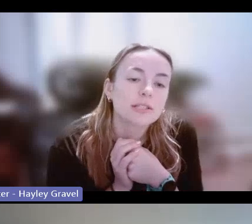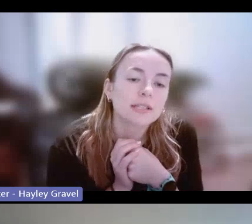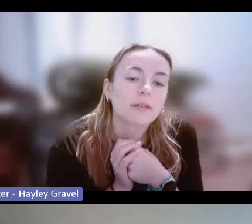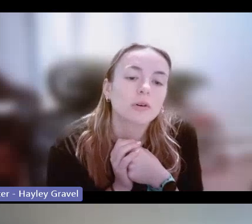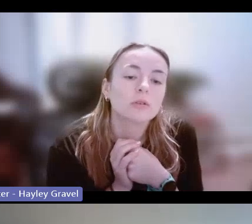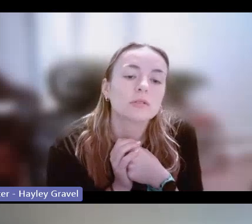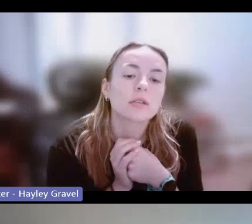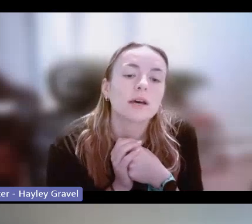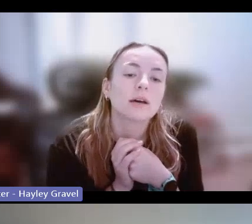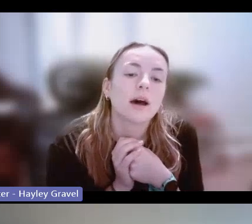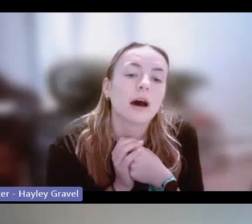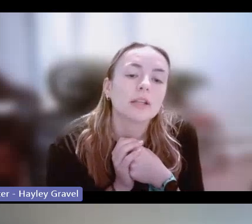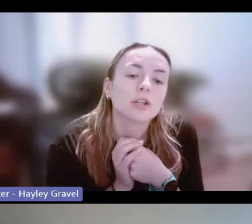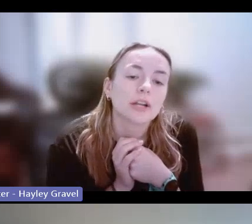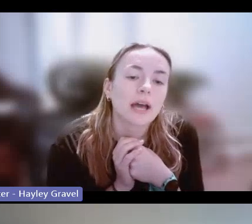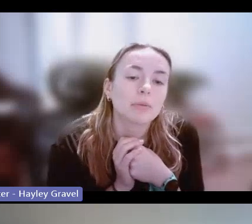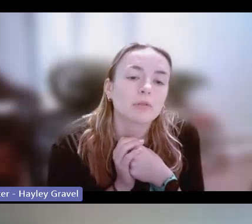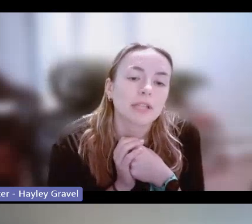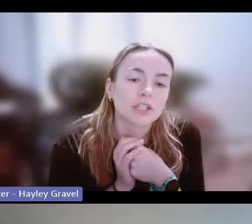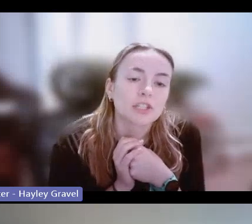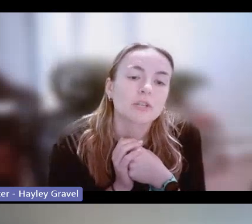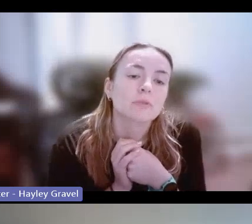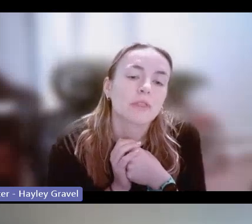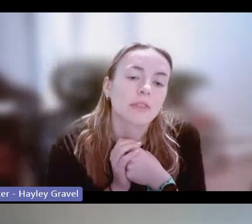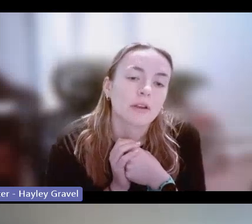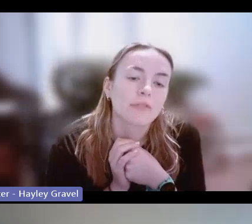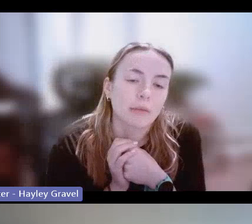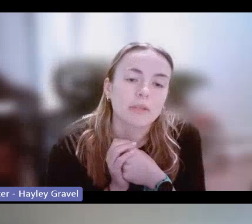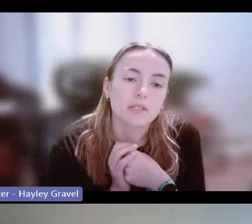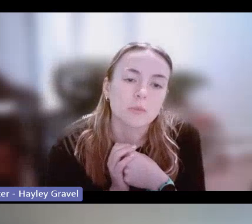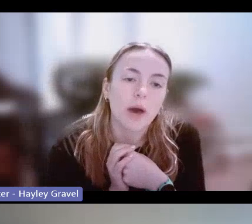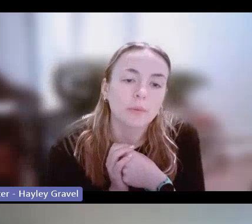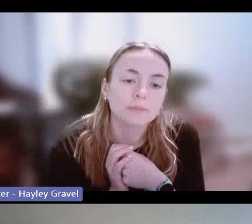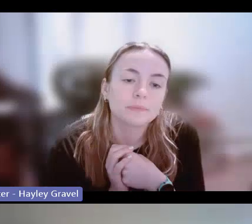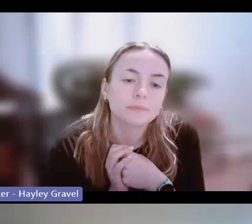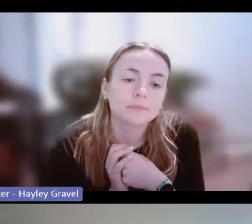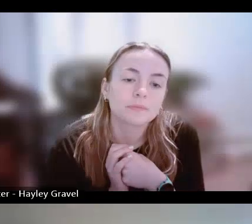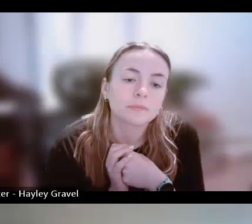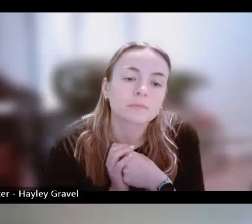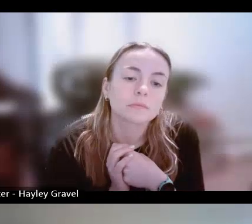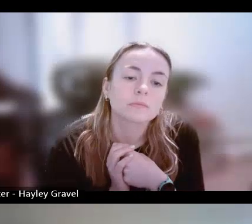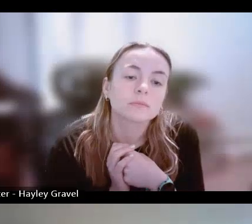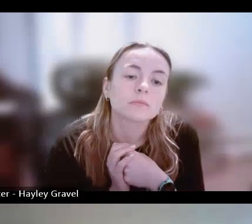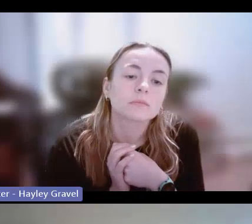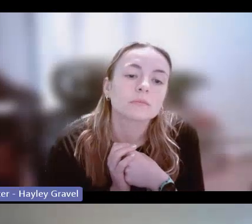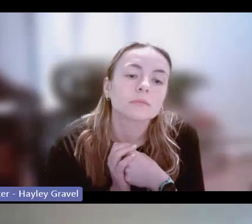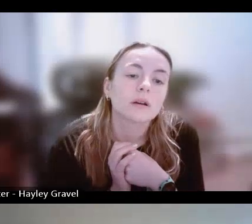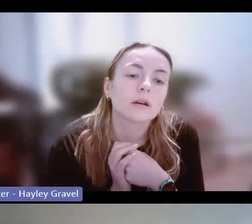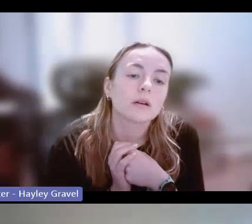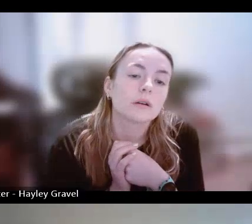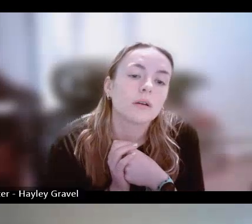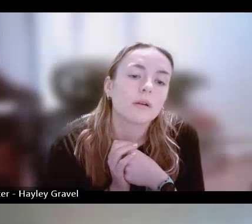therapy, stress levels, and learning how to build relationships within their families as well. Okay.